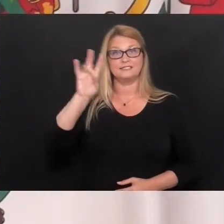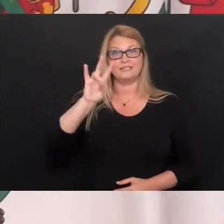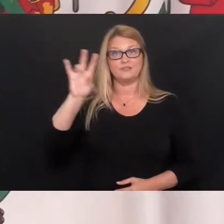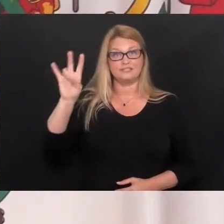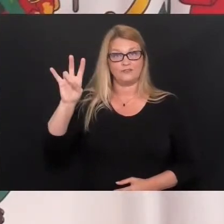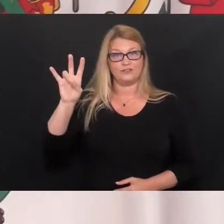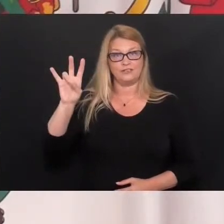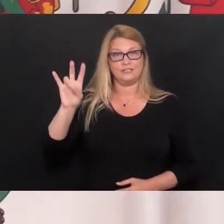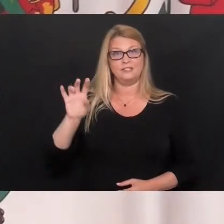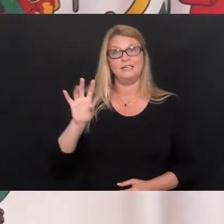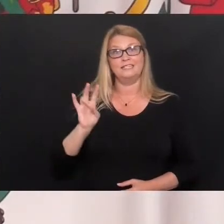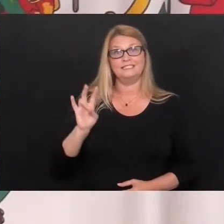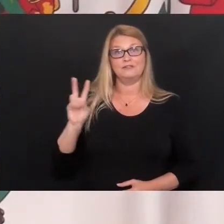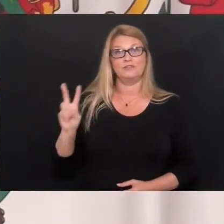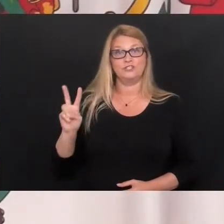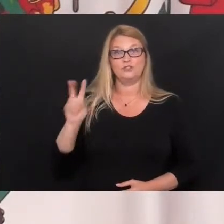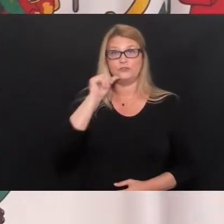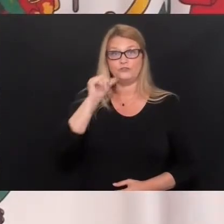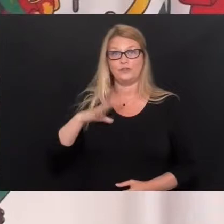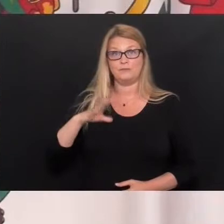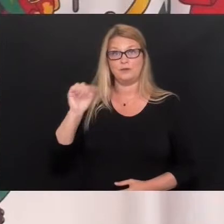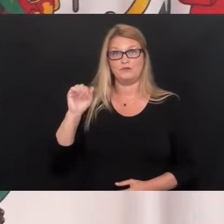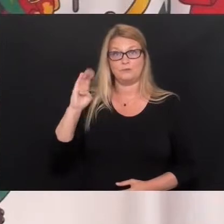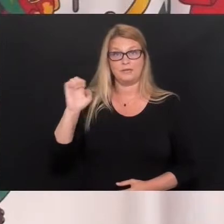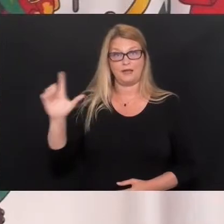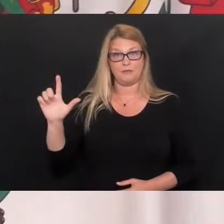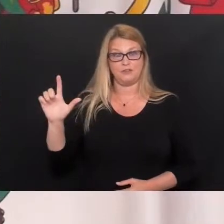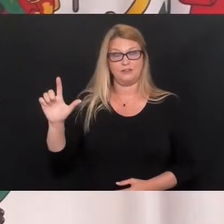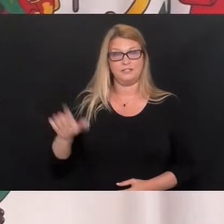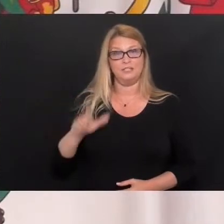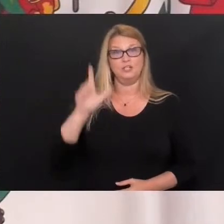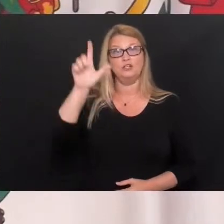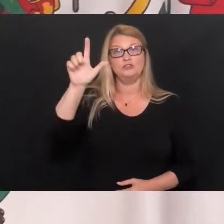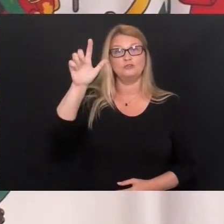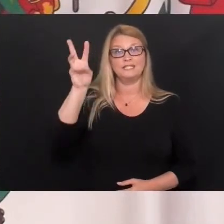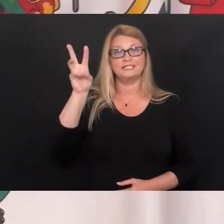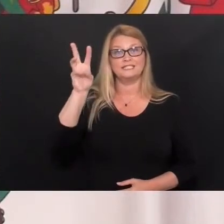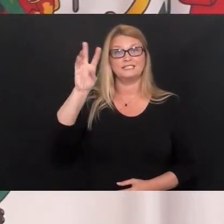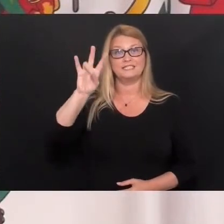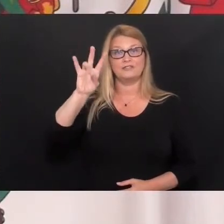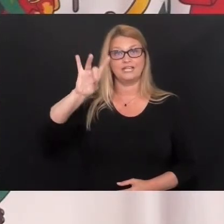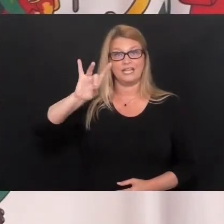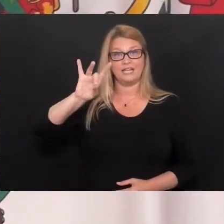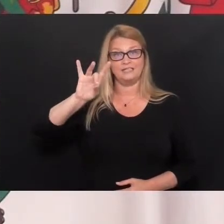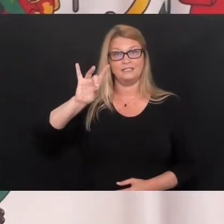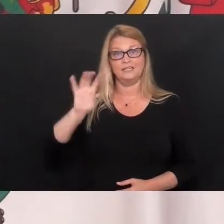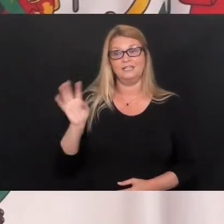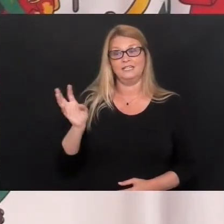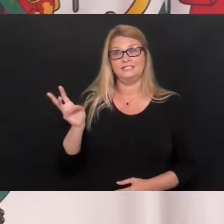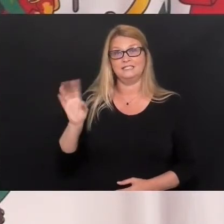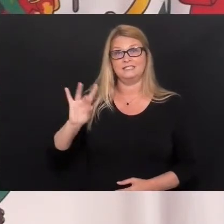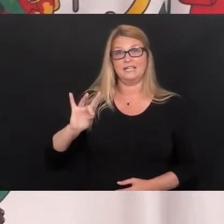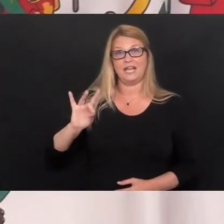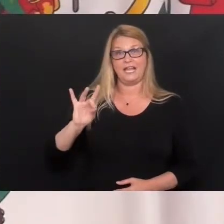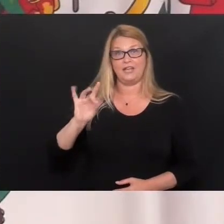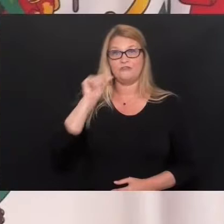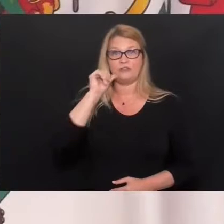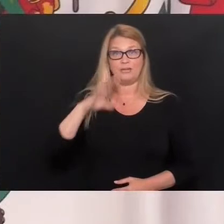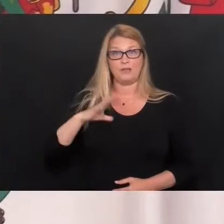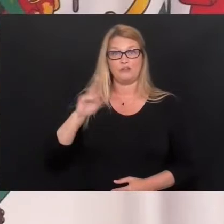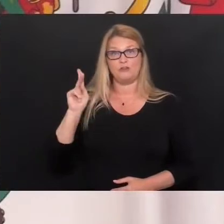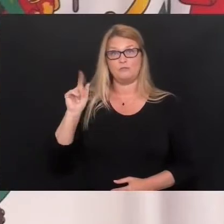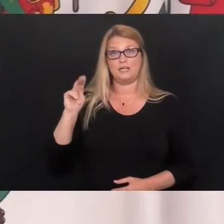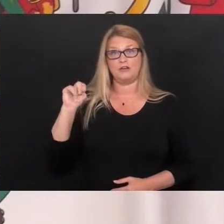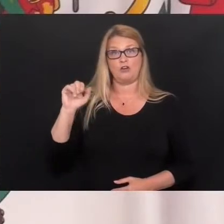2,677th death is a 72-year-old female from Cabell County. The 2,678th death is a 68-year-old female from